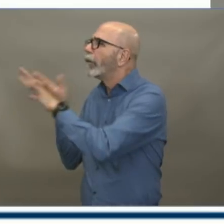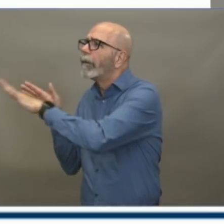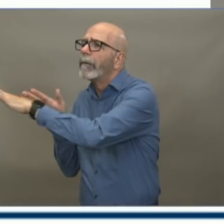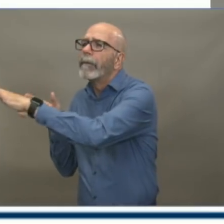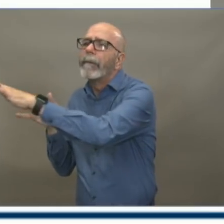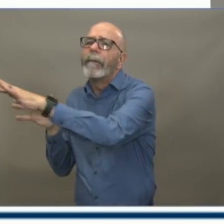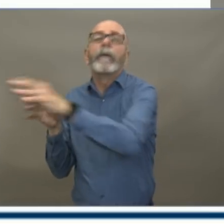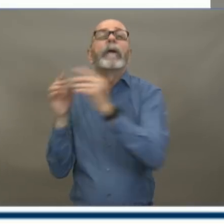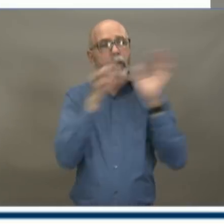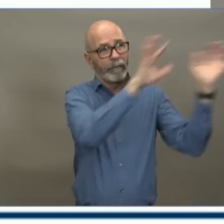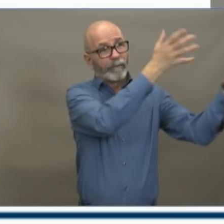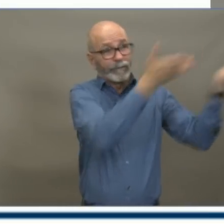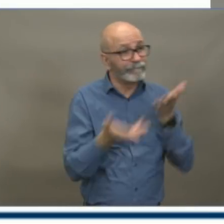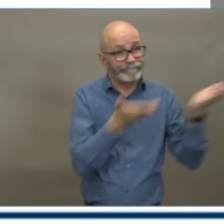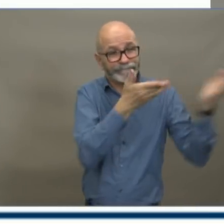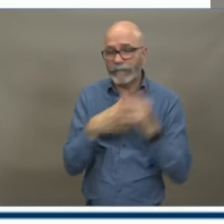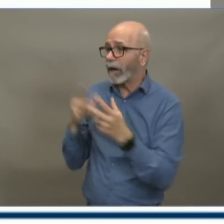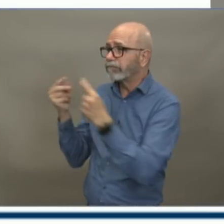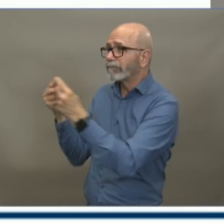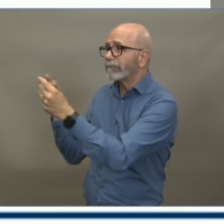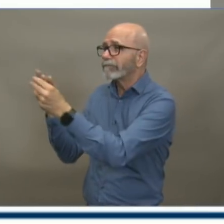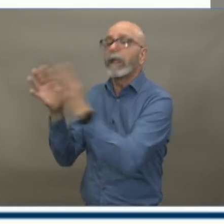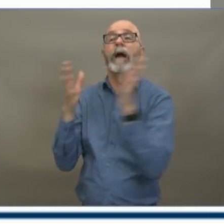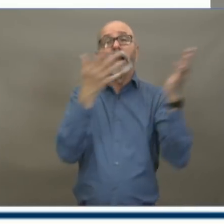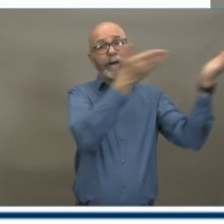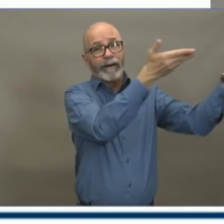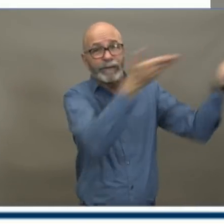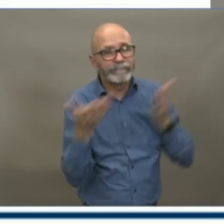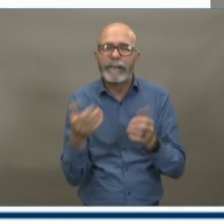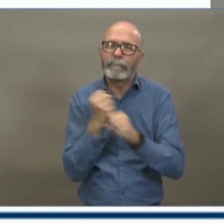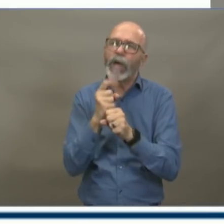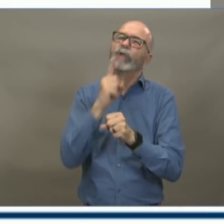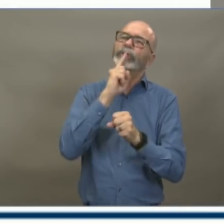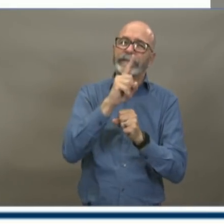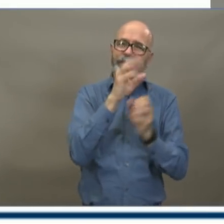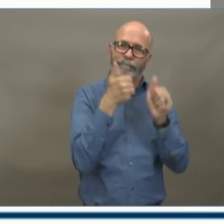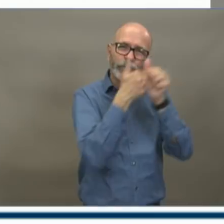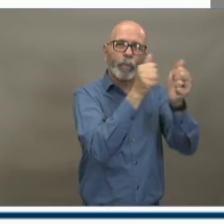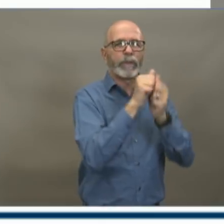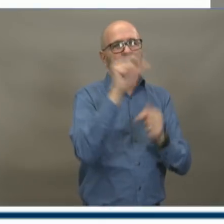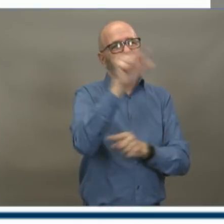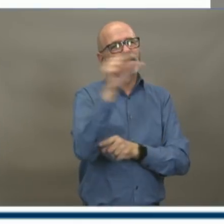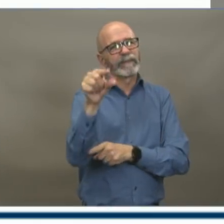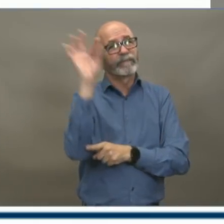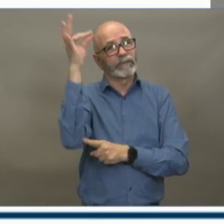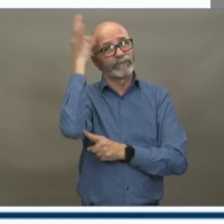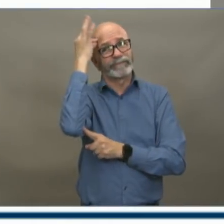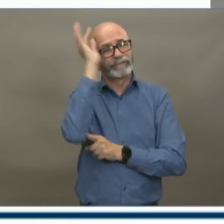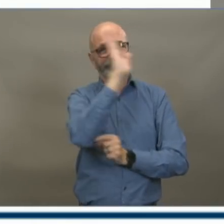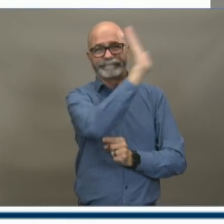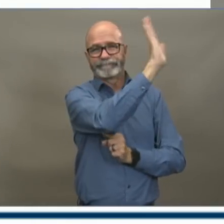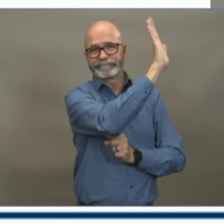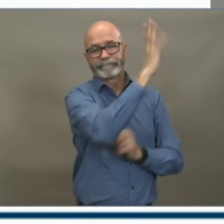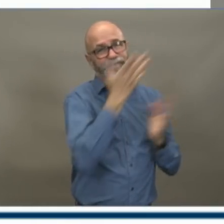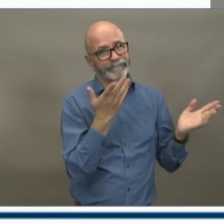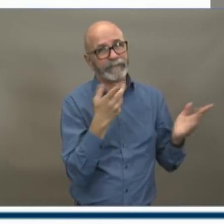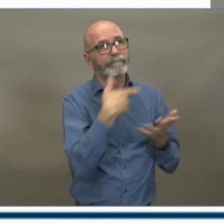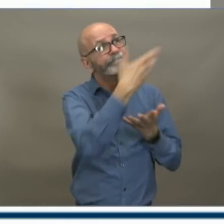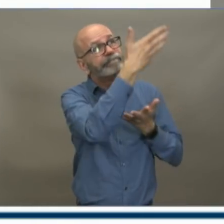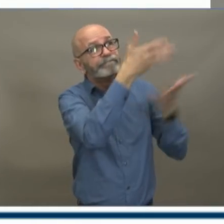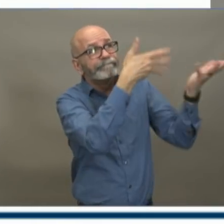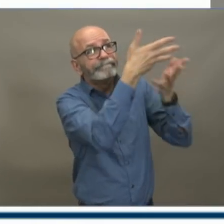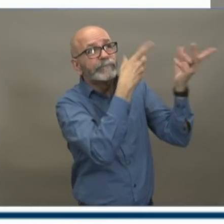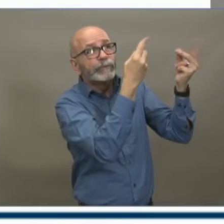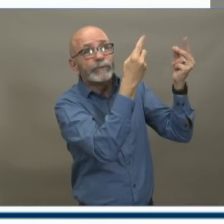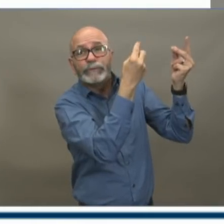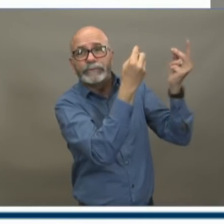process, and working whatever we can do to support the federal government in their international discussions and discussions with